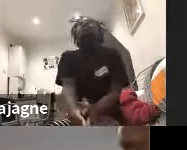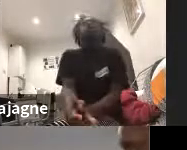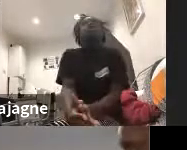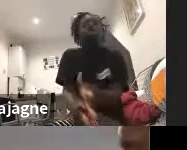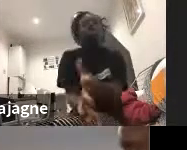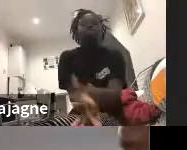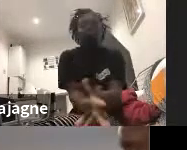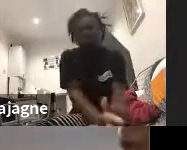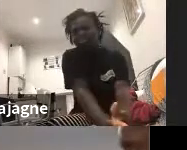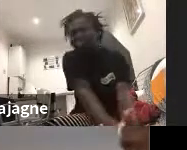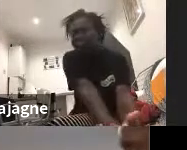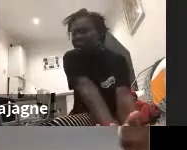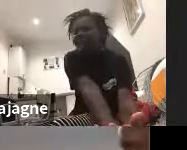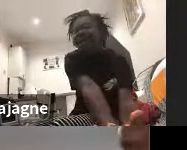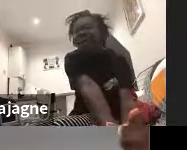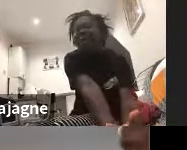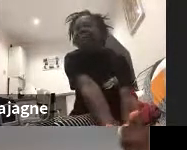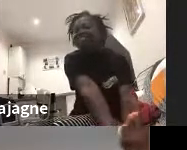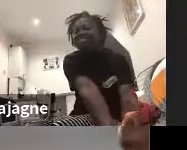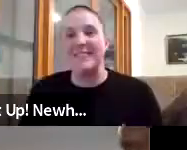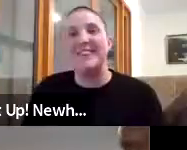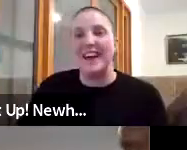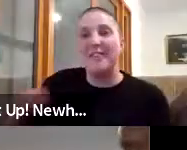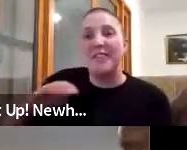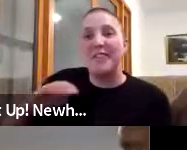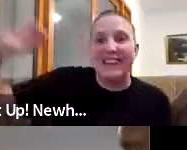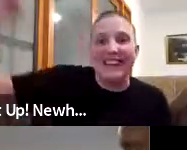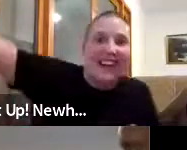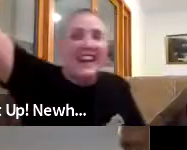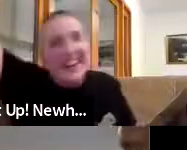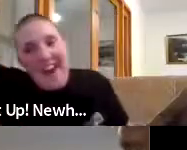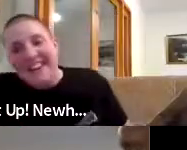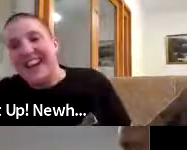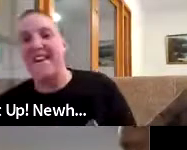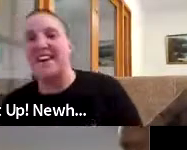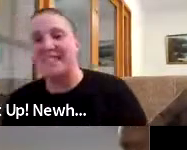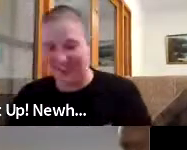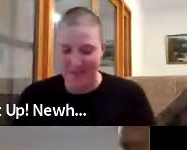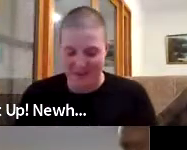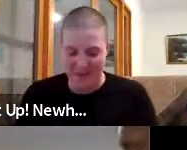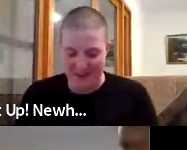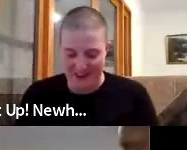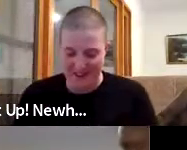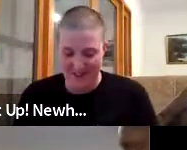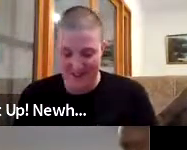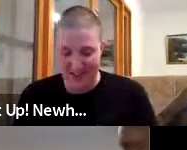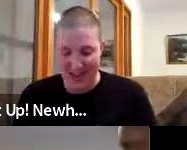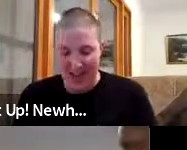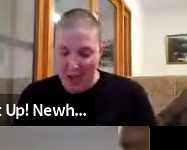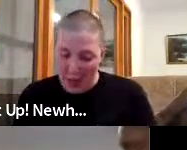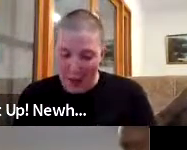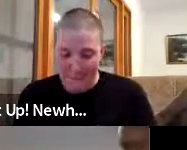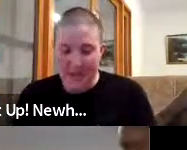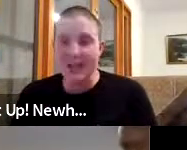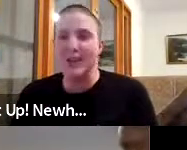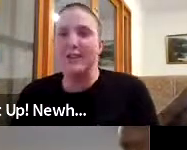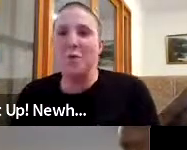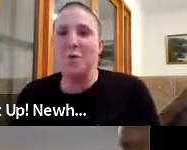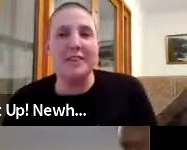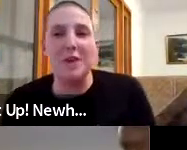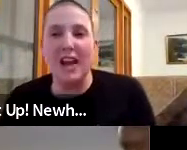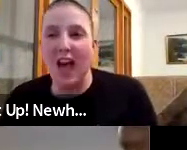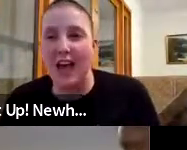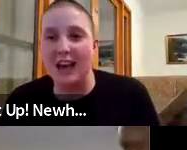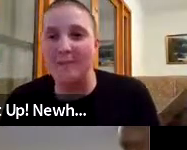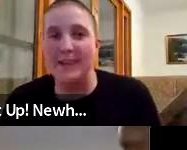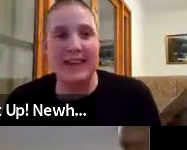be shut off. Yeah, so we had to be careful that we didn't lean out and get our arm chopped off in the film. So